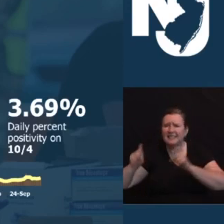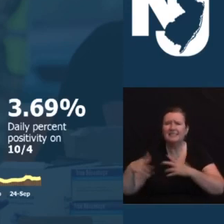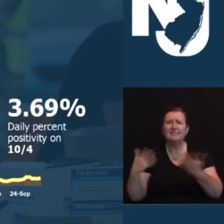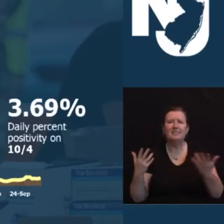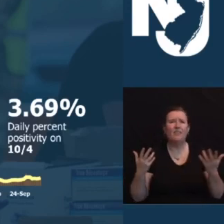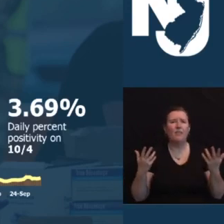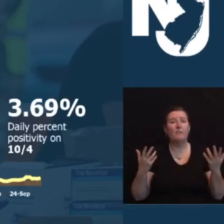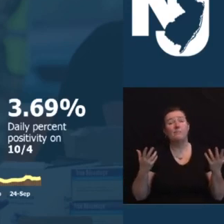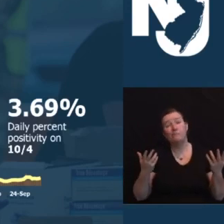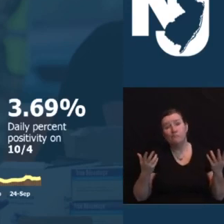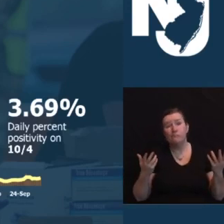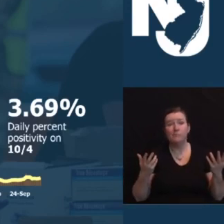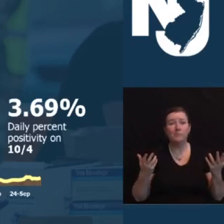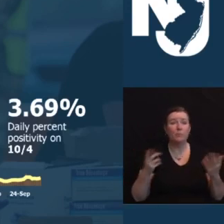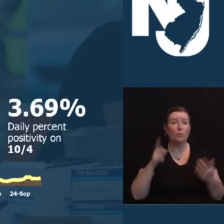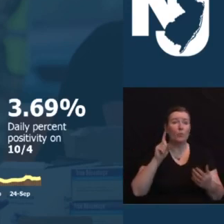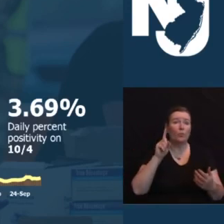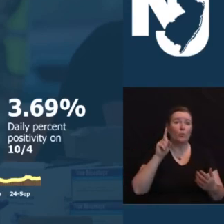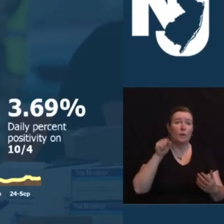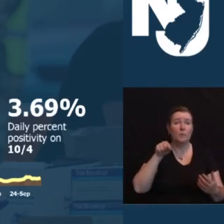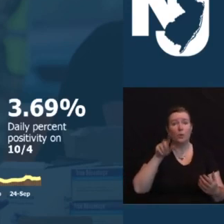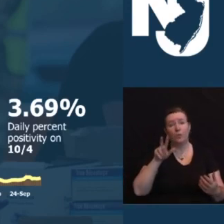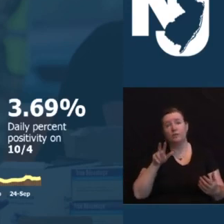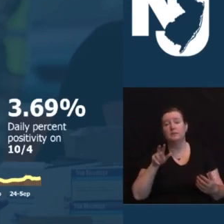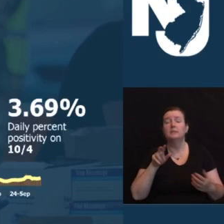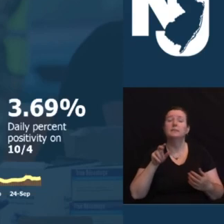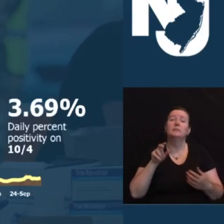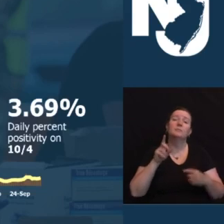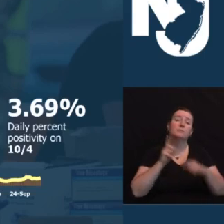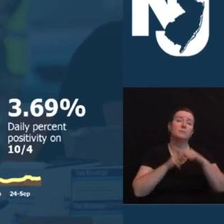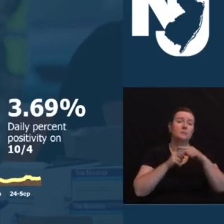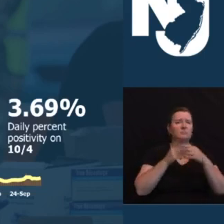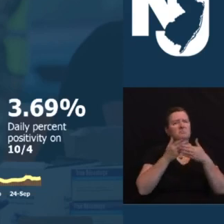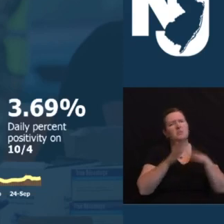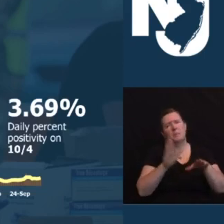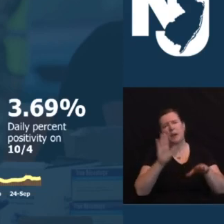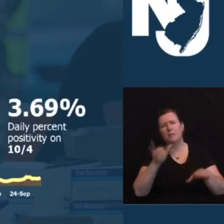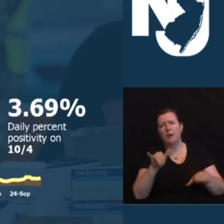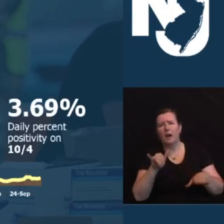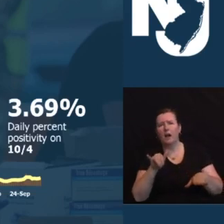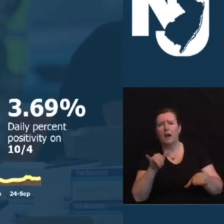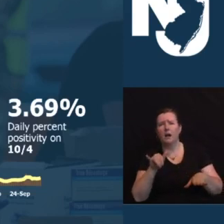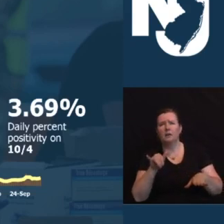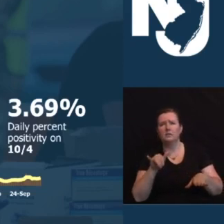take 1,301 positives and you divide it by